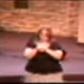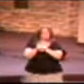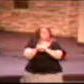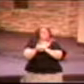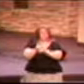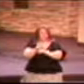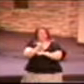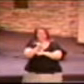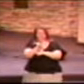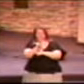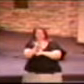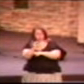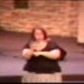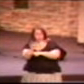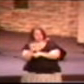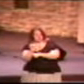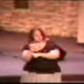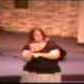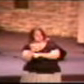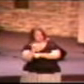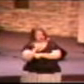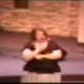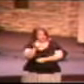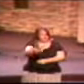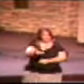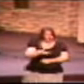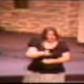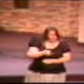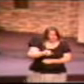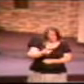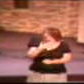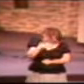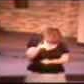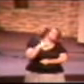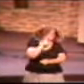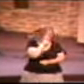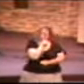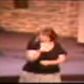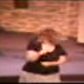I'm not inviting you I am not